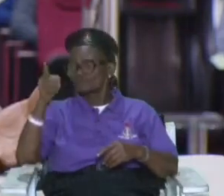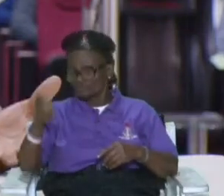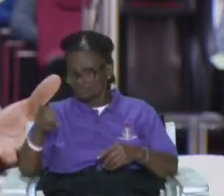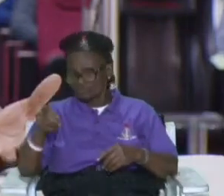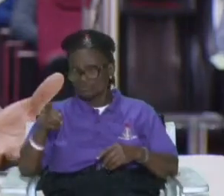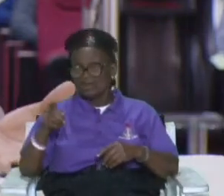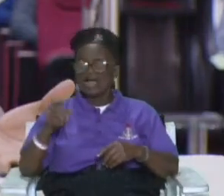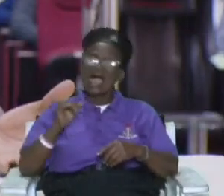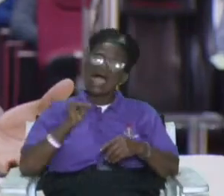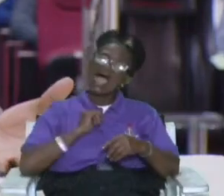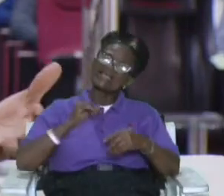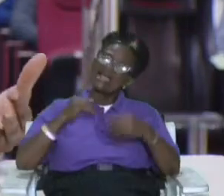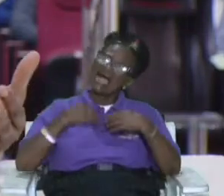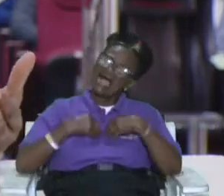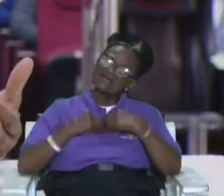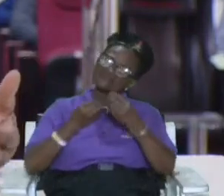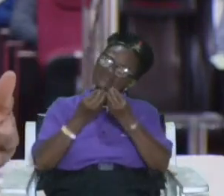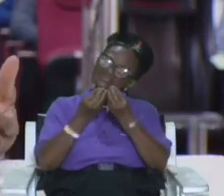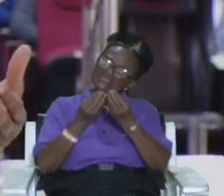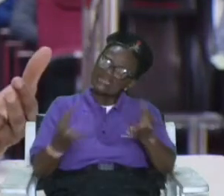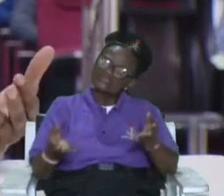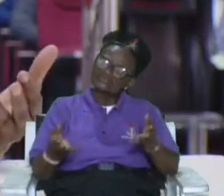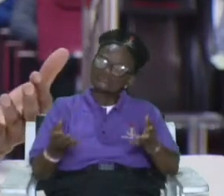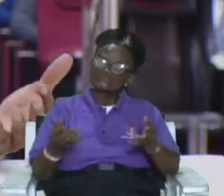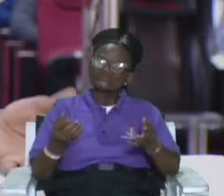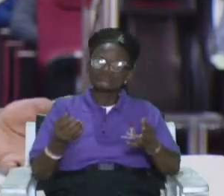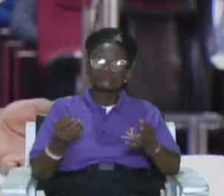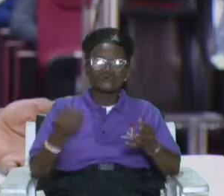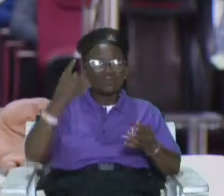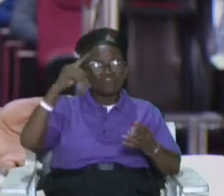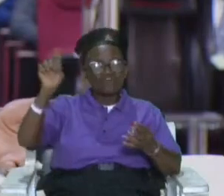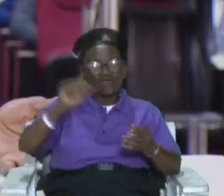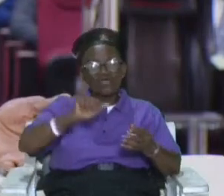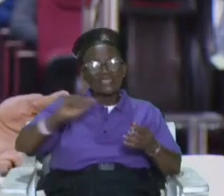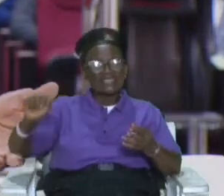I had settled for a life without a son.